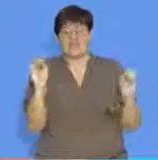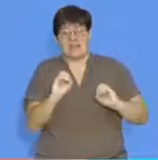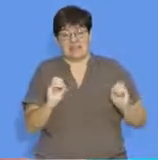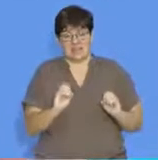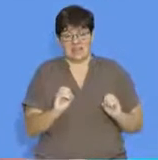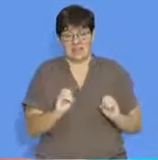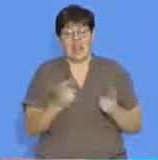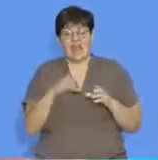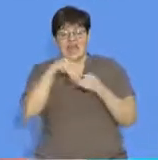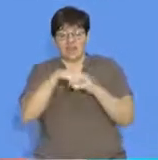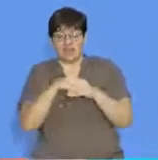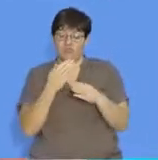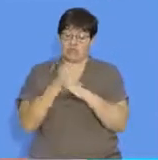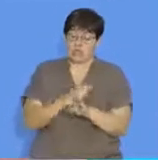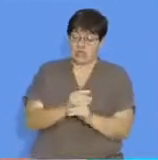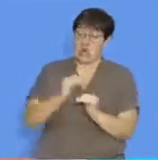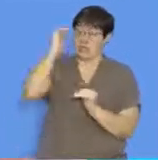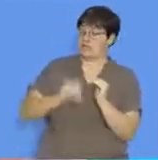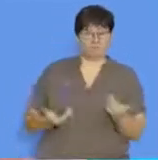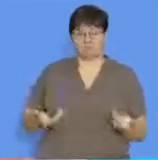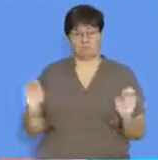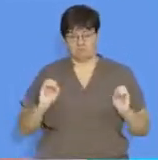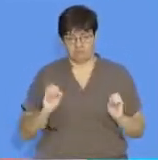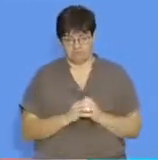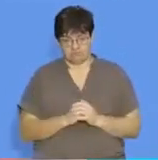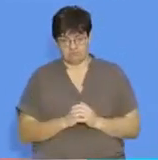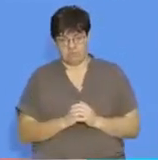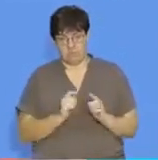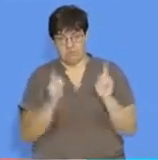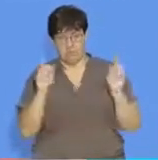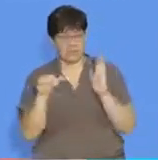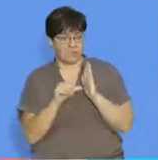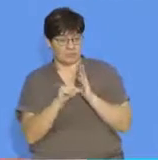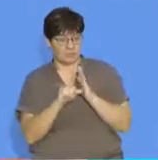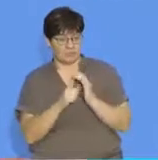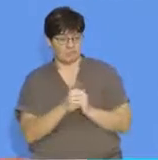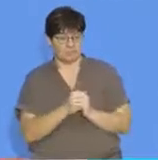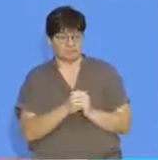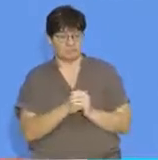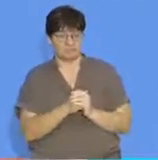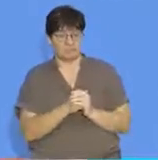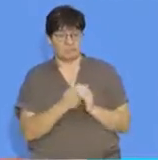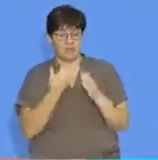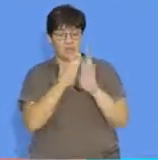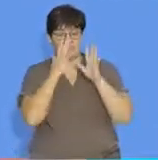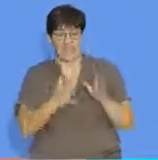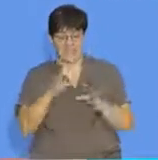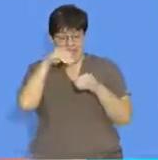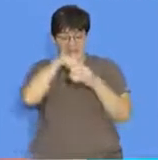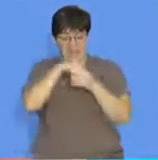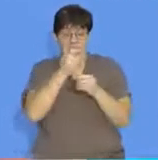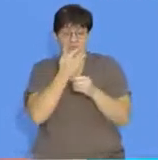on the magnitude of the internal resistance of the battery, right? But more important is that, the